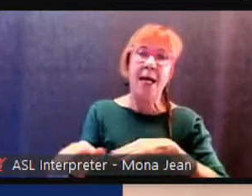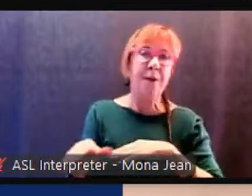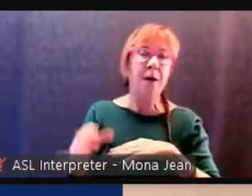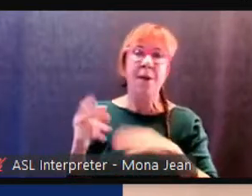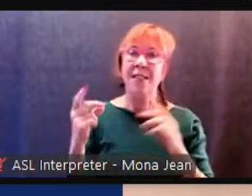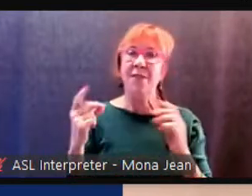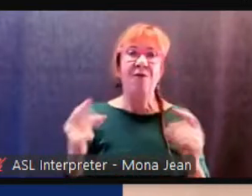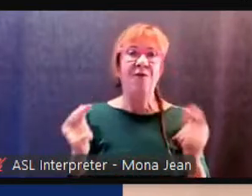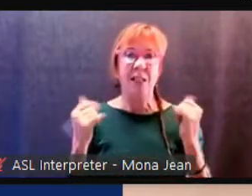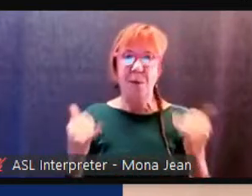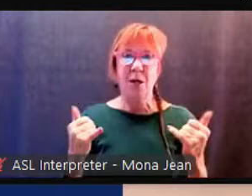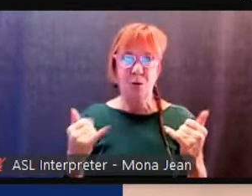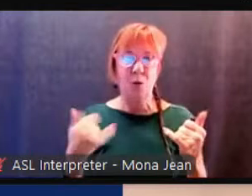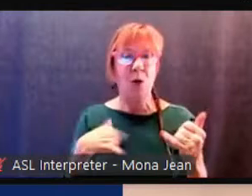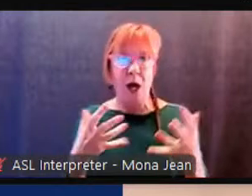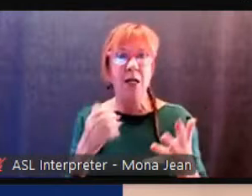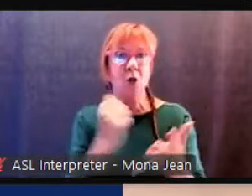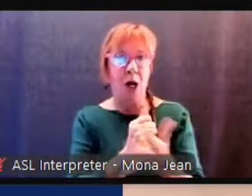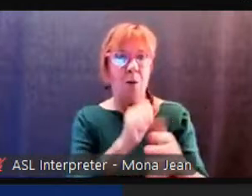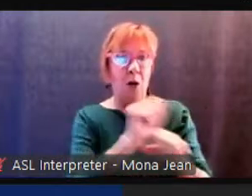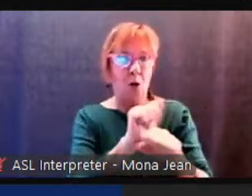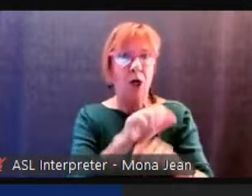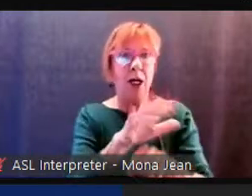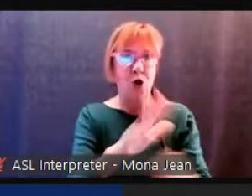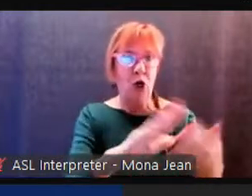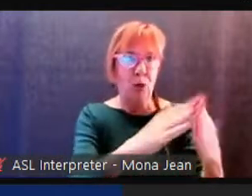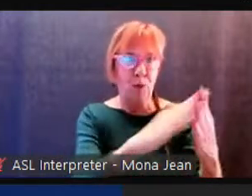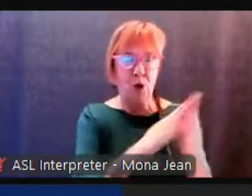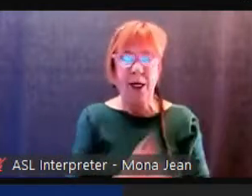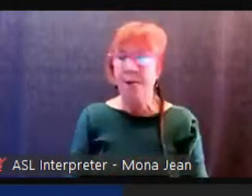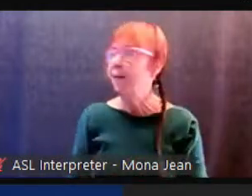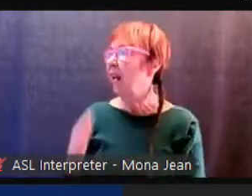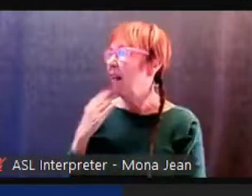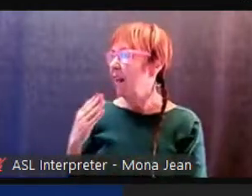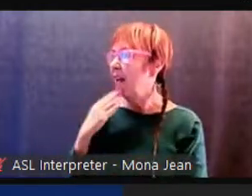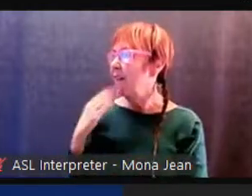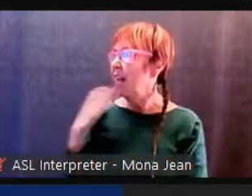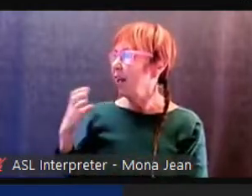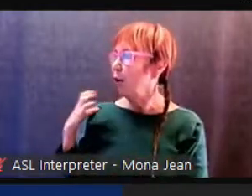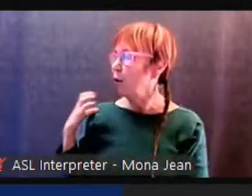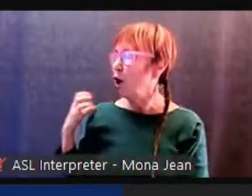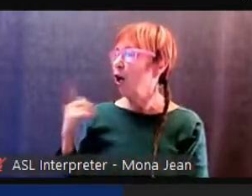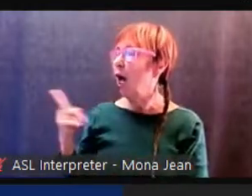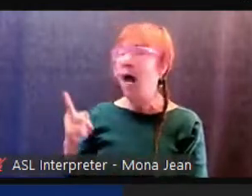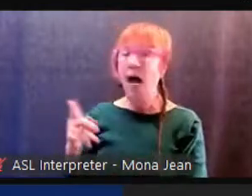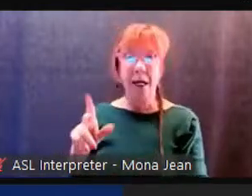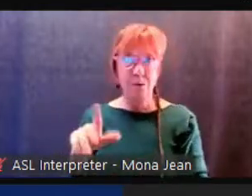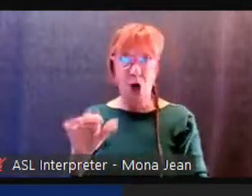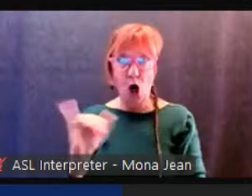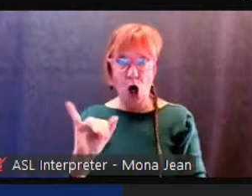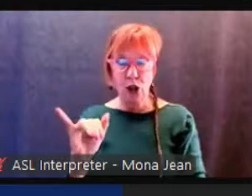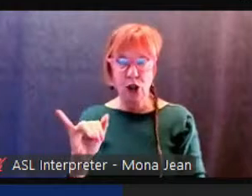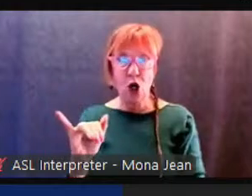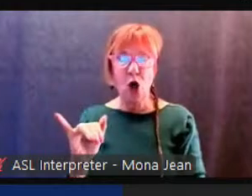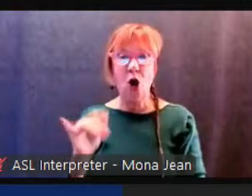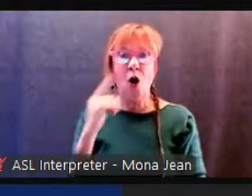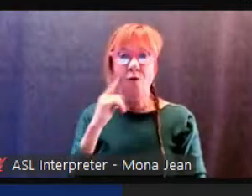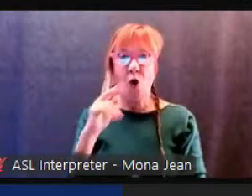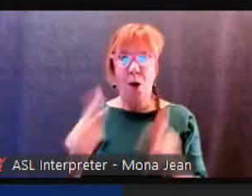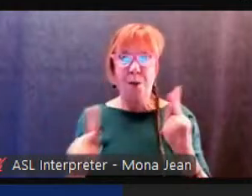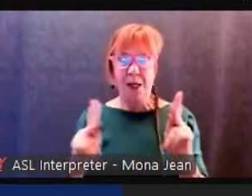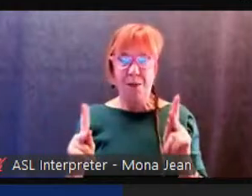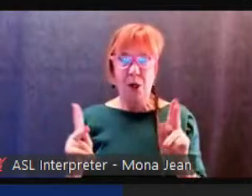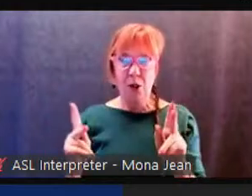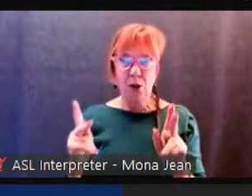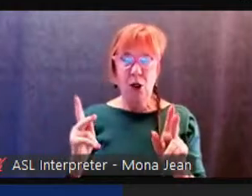your community. Thank you. Awesome. Thank you very much, Colonel. And just as a quick note for the attendees who are